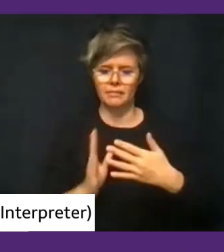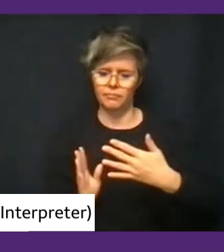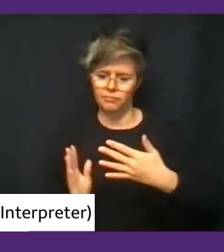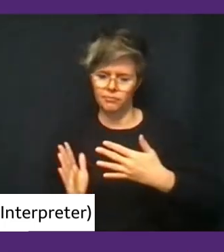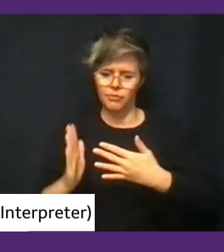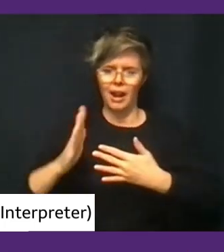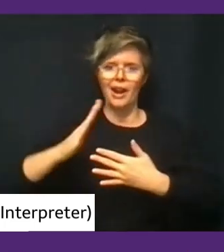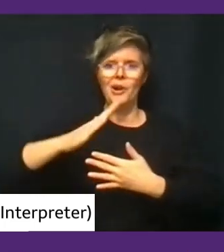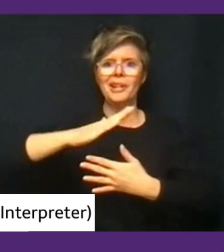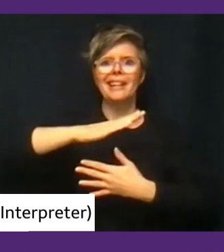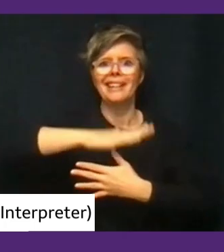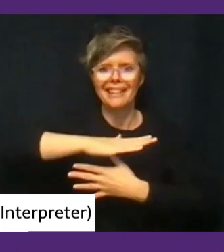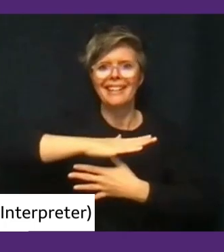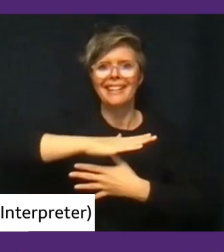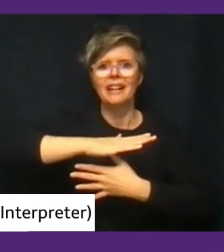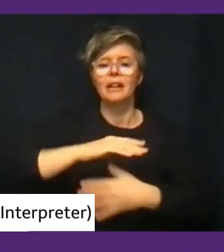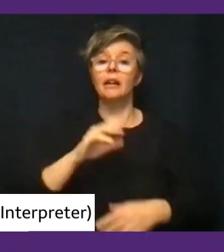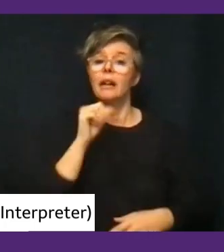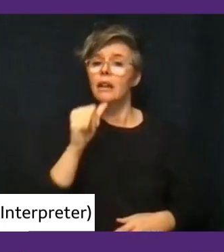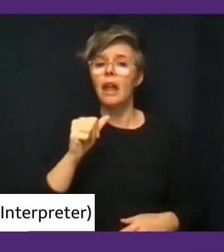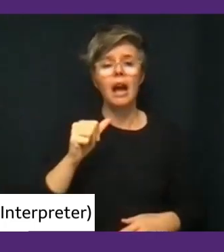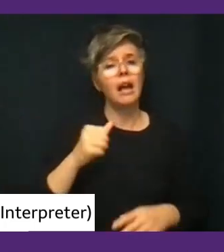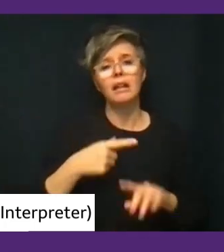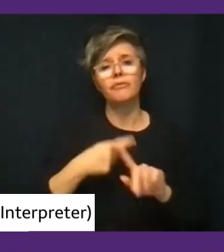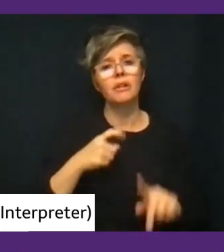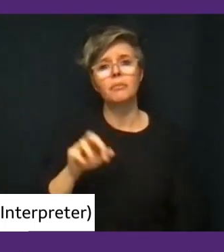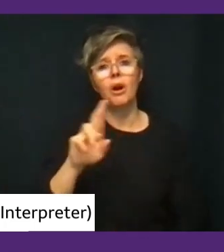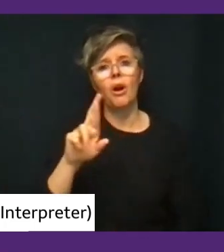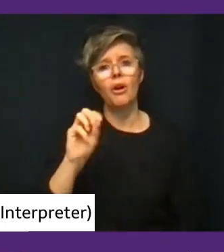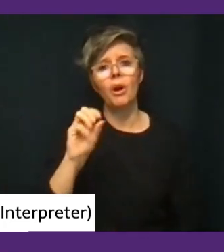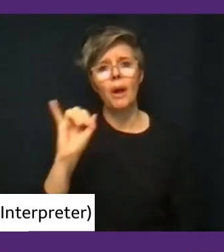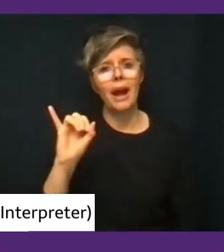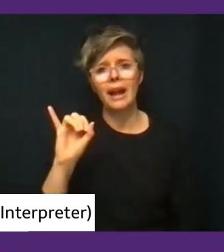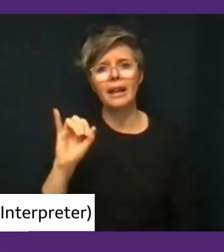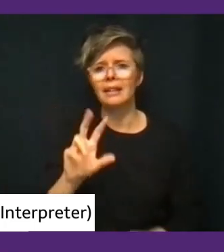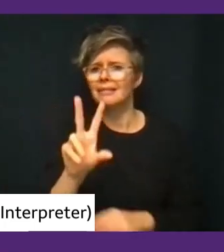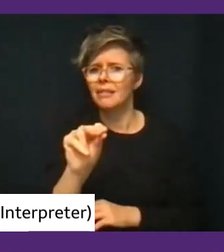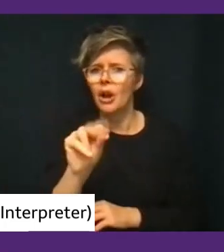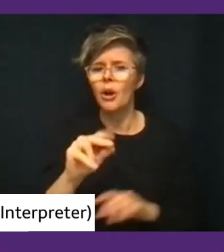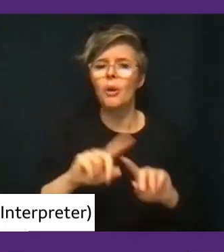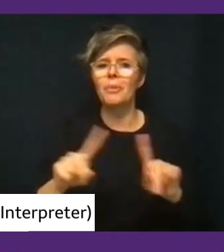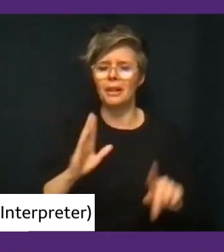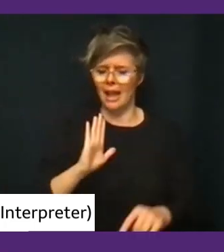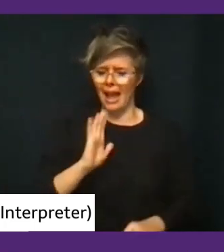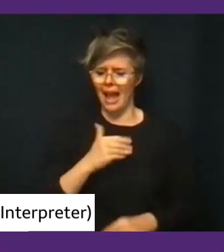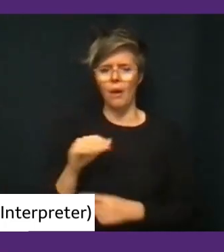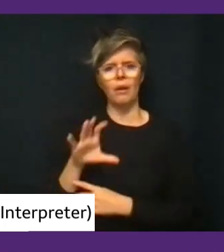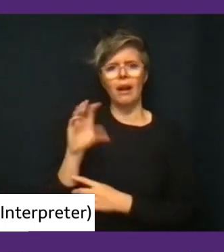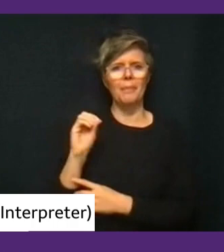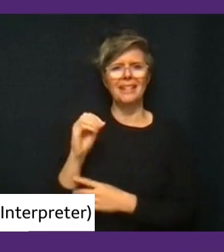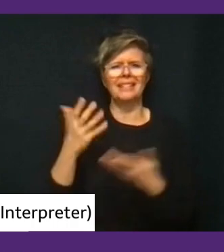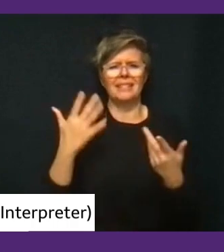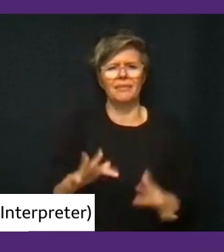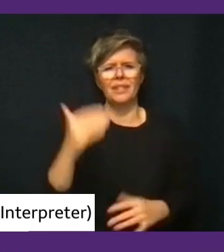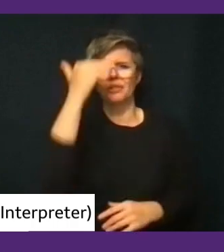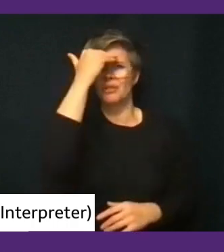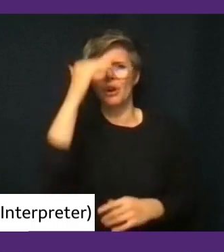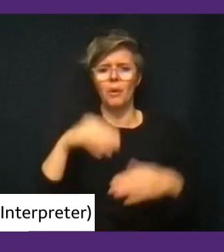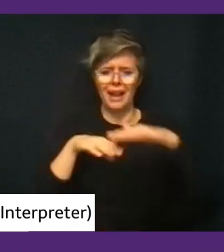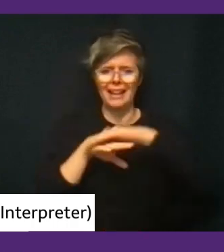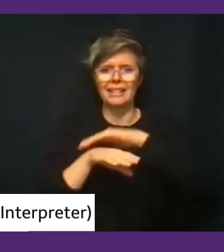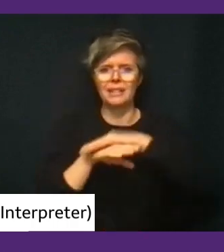Jenny said, not because of ROI, but because our companies know that it's important. Our customers know that it's